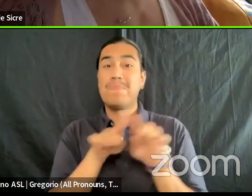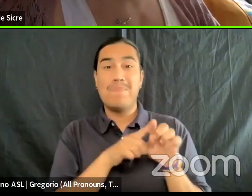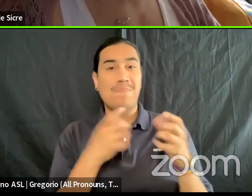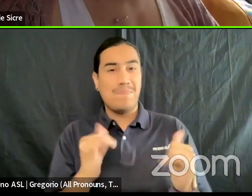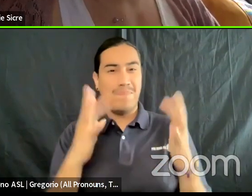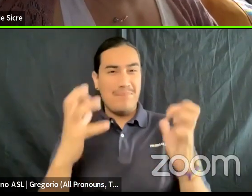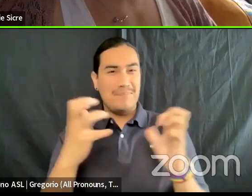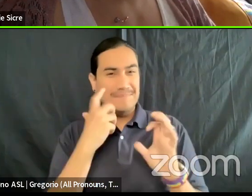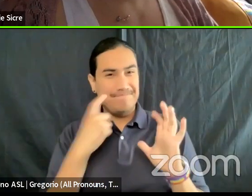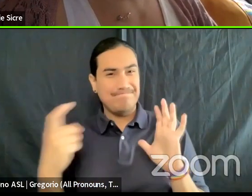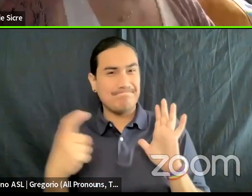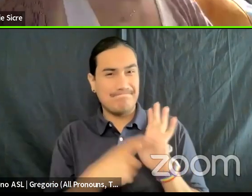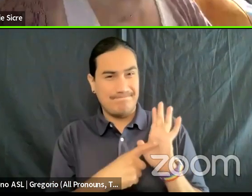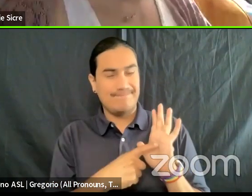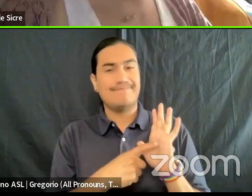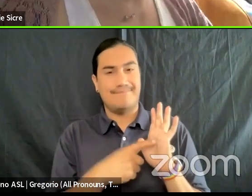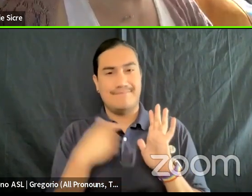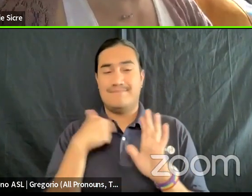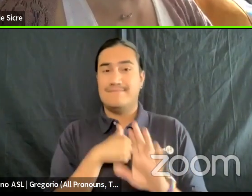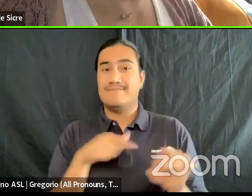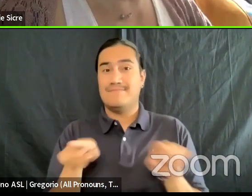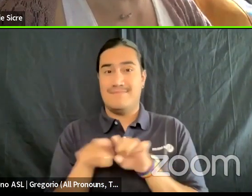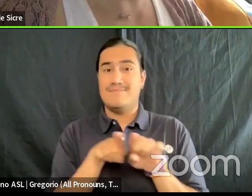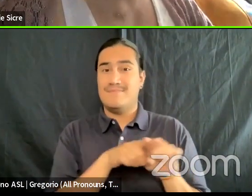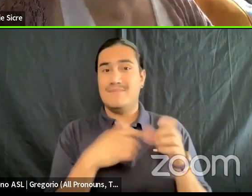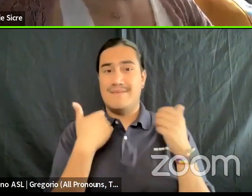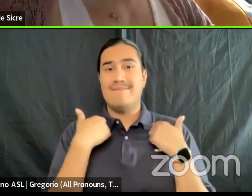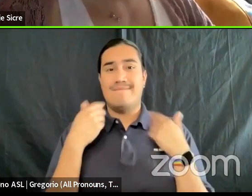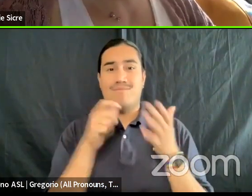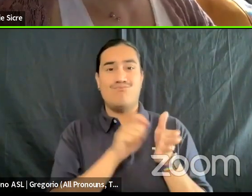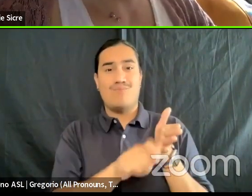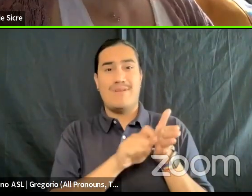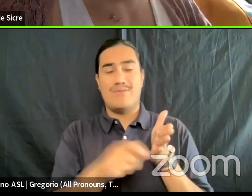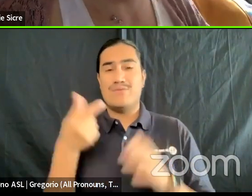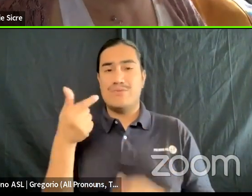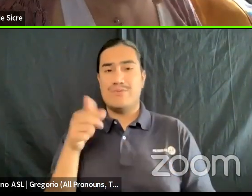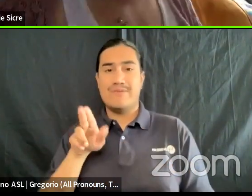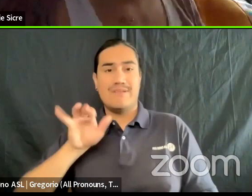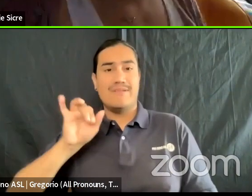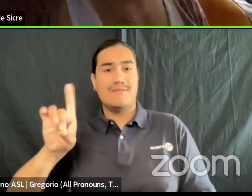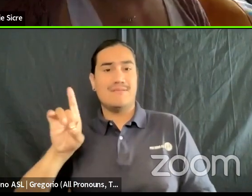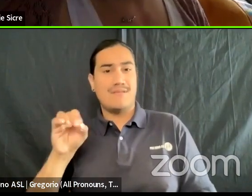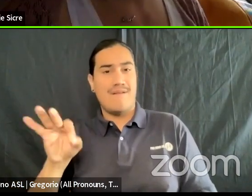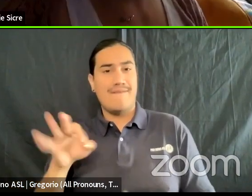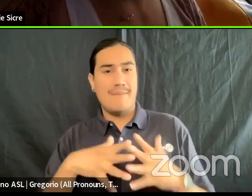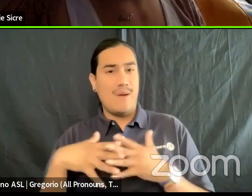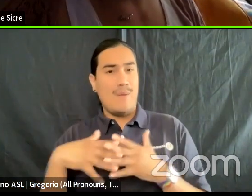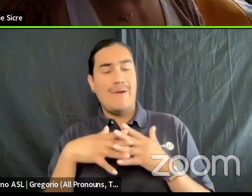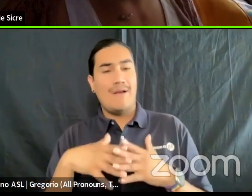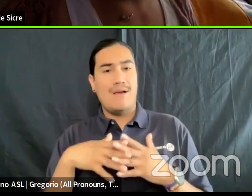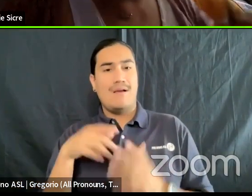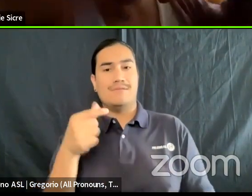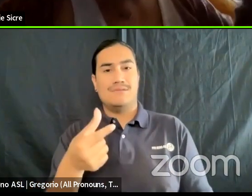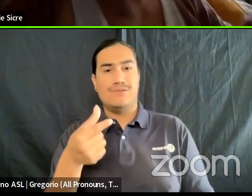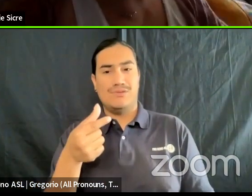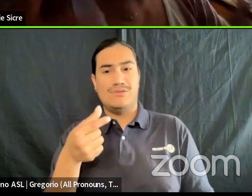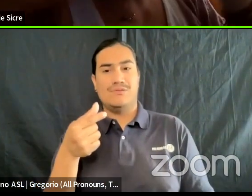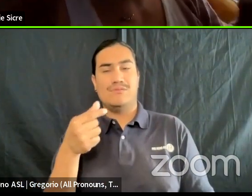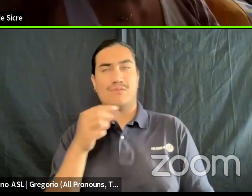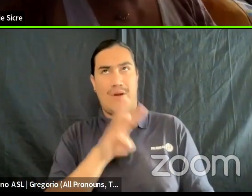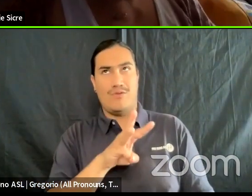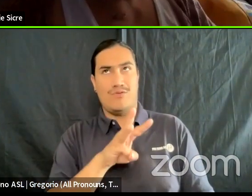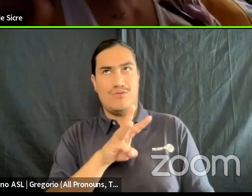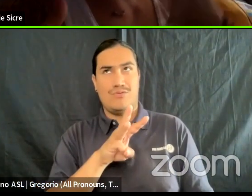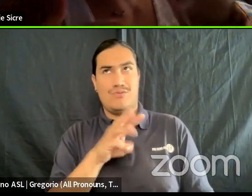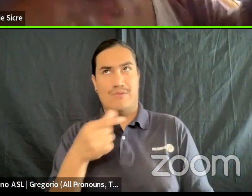to acknowledge that we have the Writers Guild of America is still striking. And as we have writers coming into